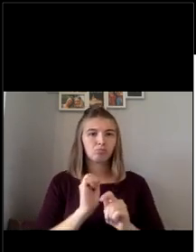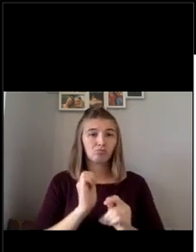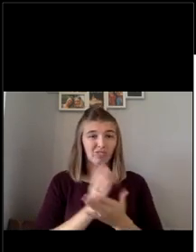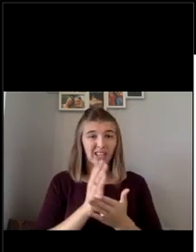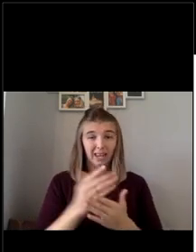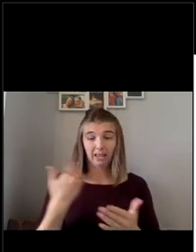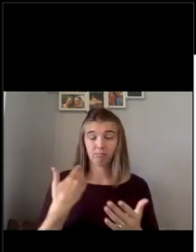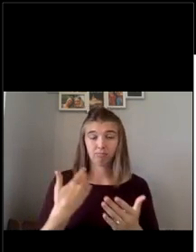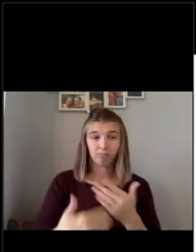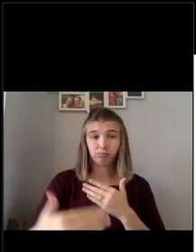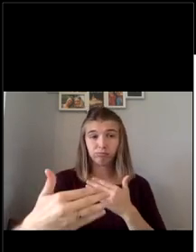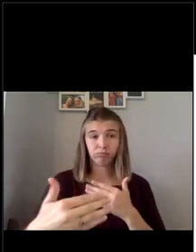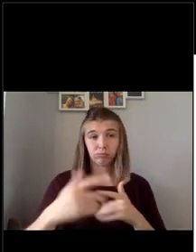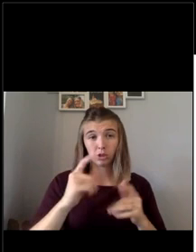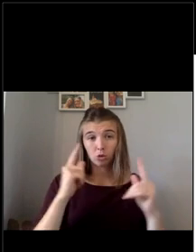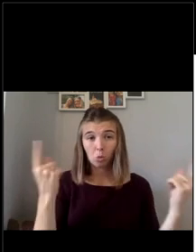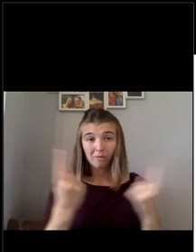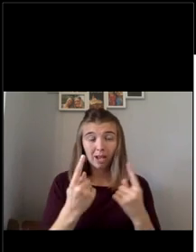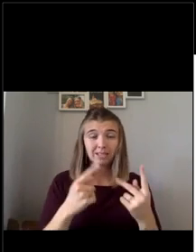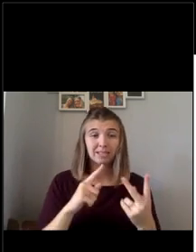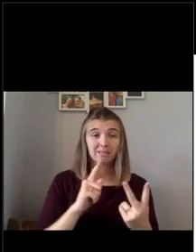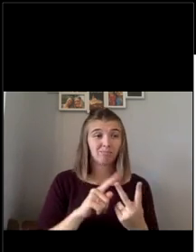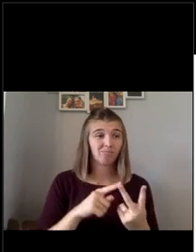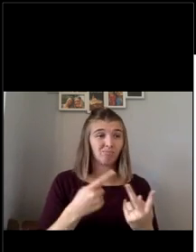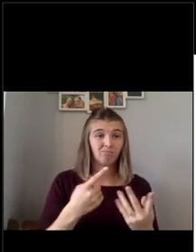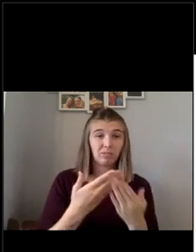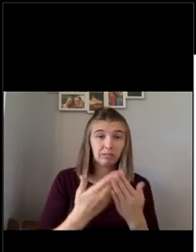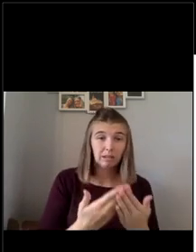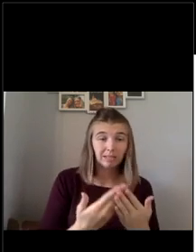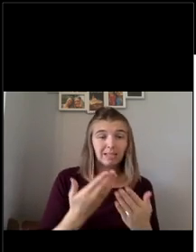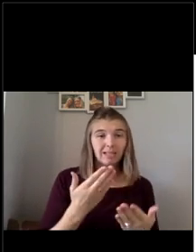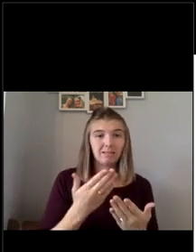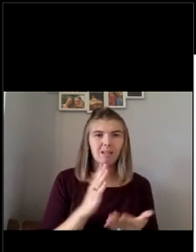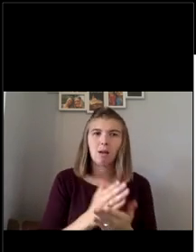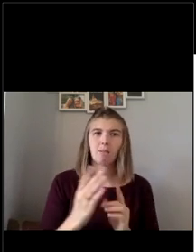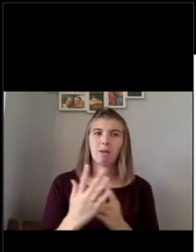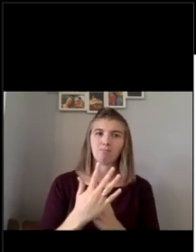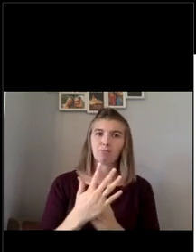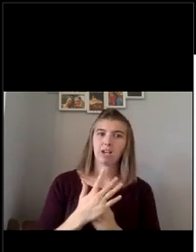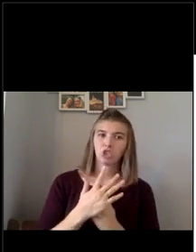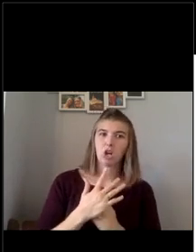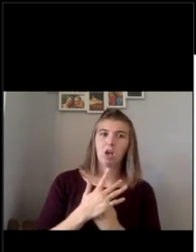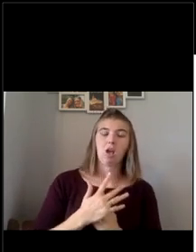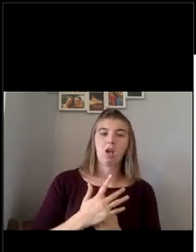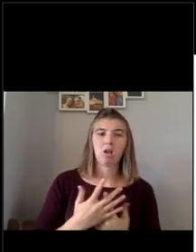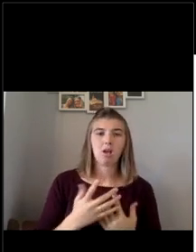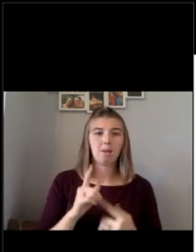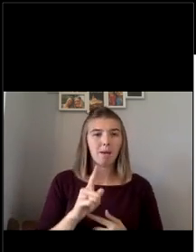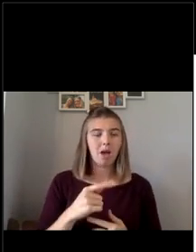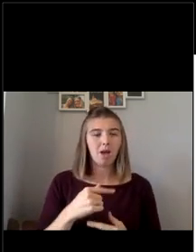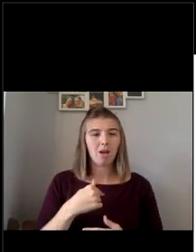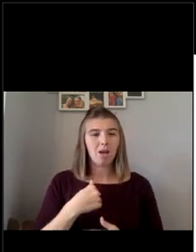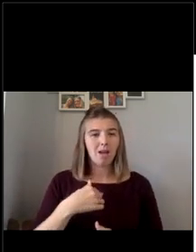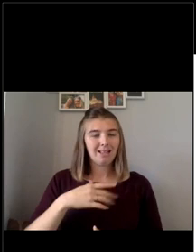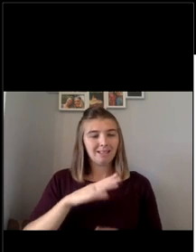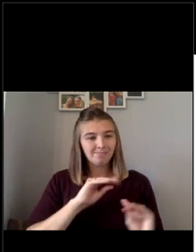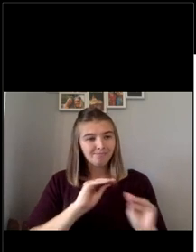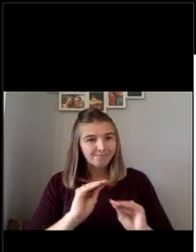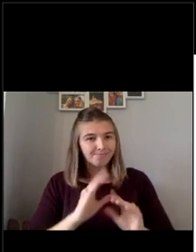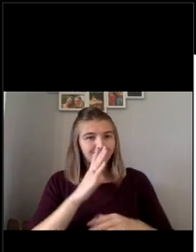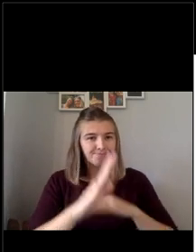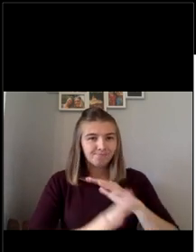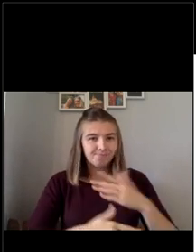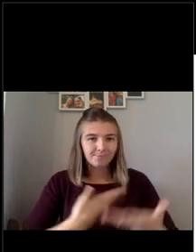really stress the importance of being proactive about self-care. I don't think anyone should feel